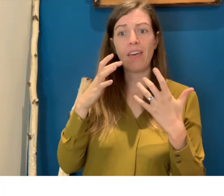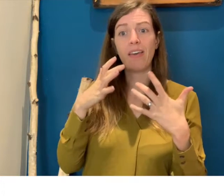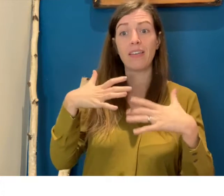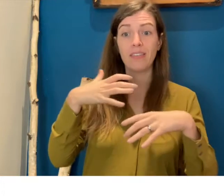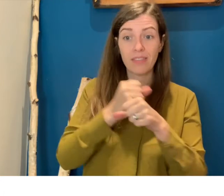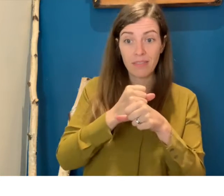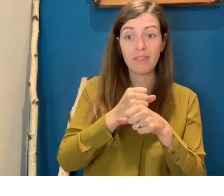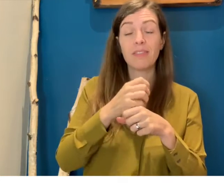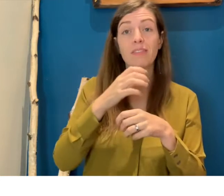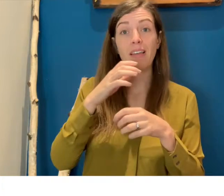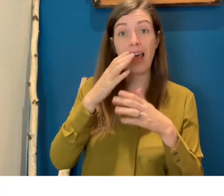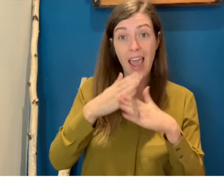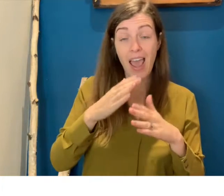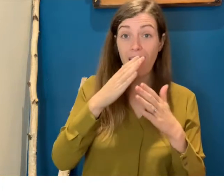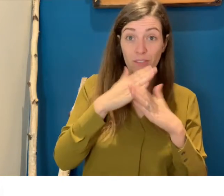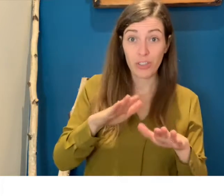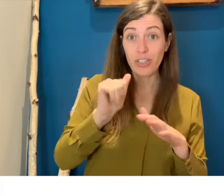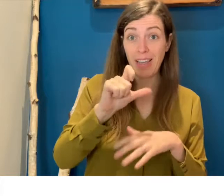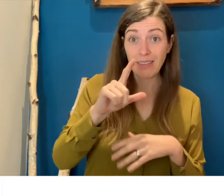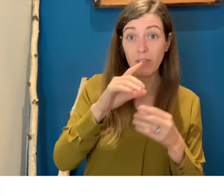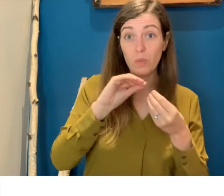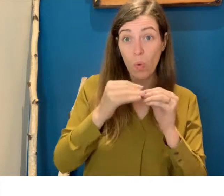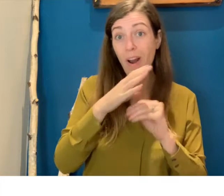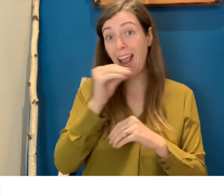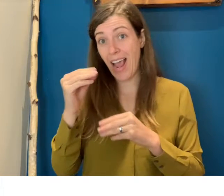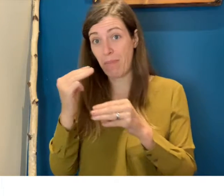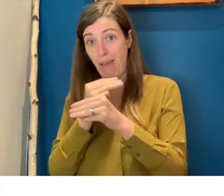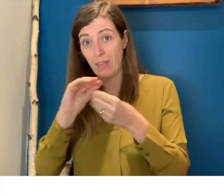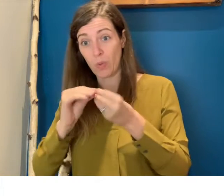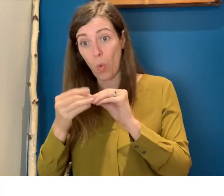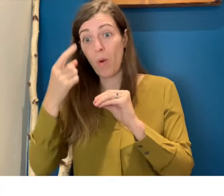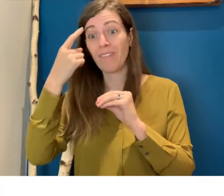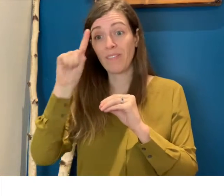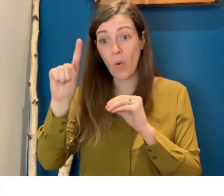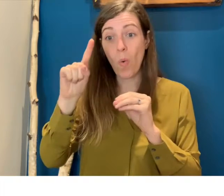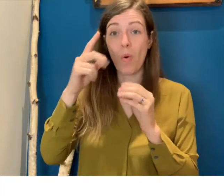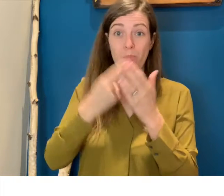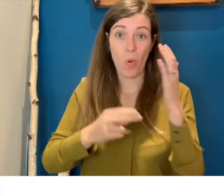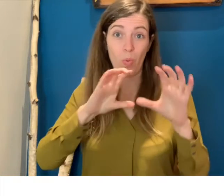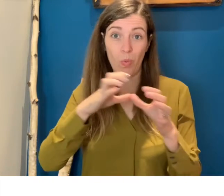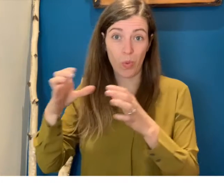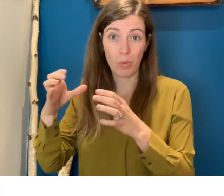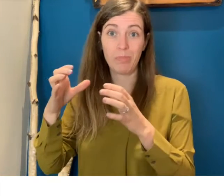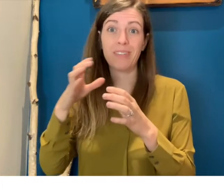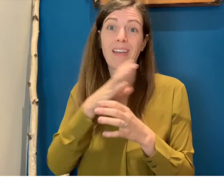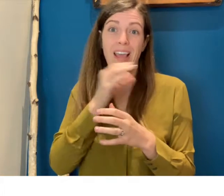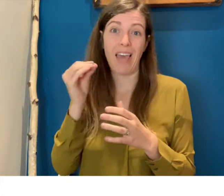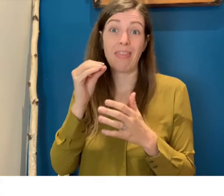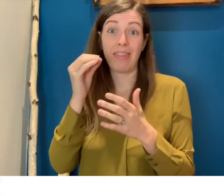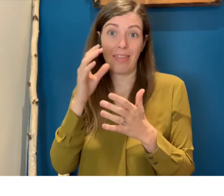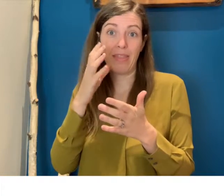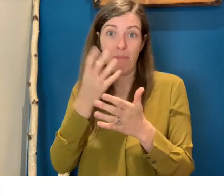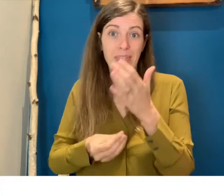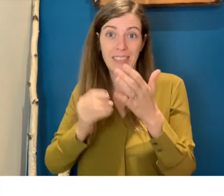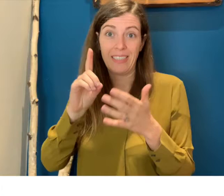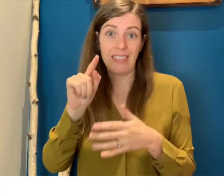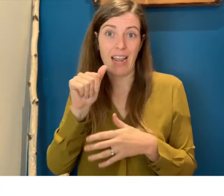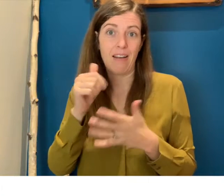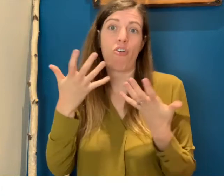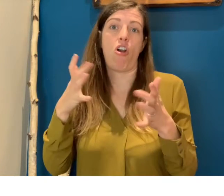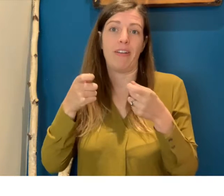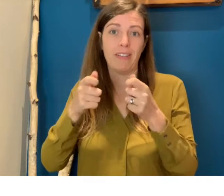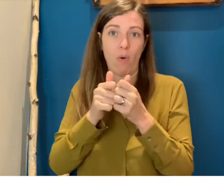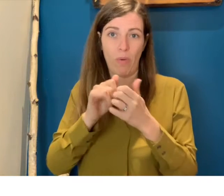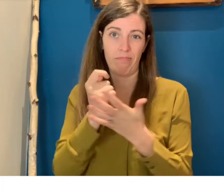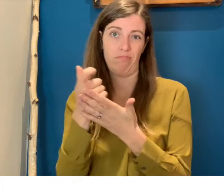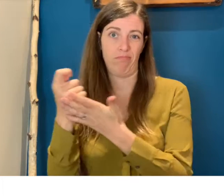that again, you can now see that I've got the average ASL score and the average math score for both groups, and